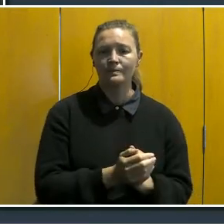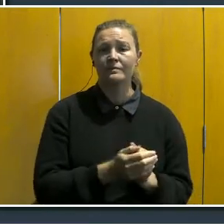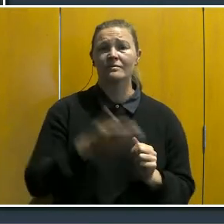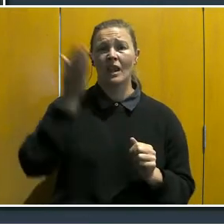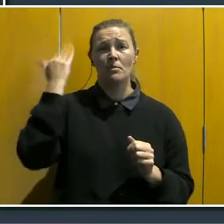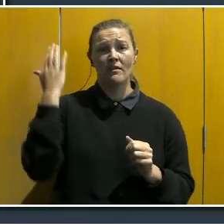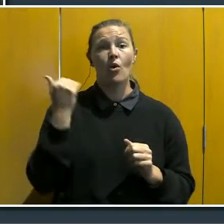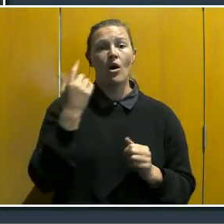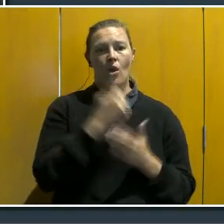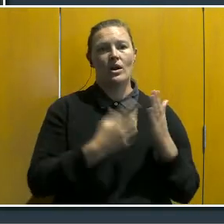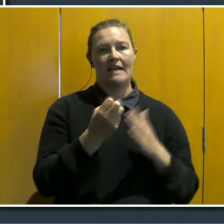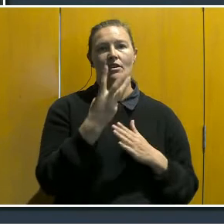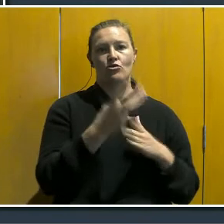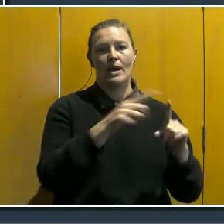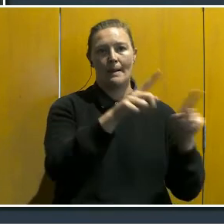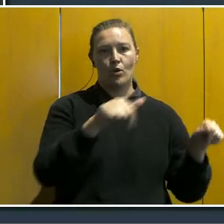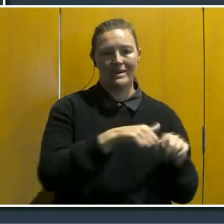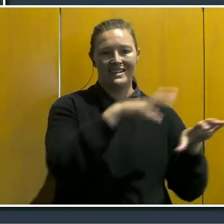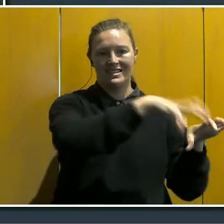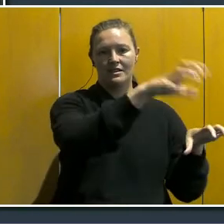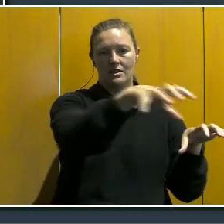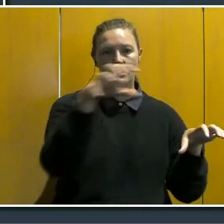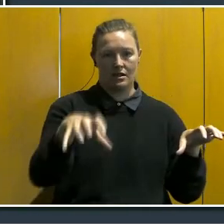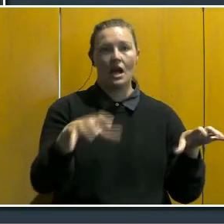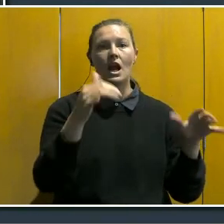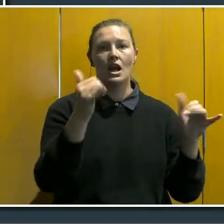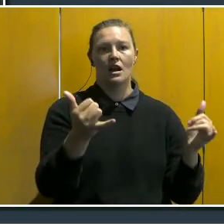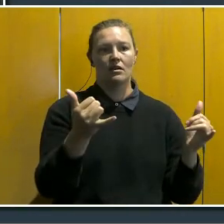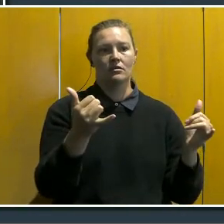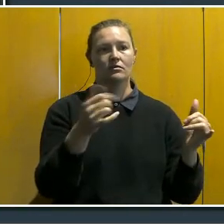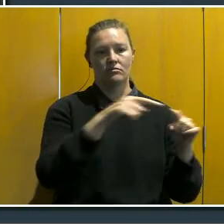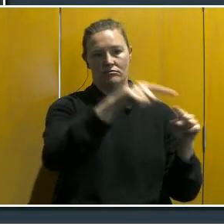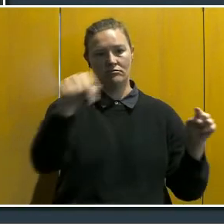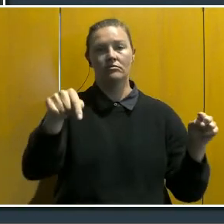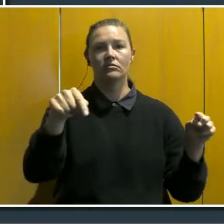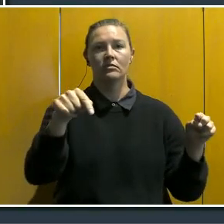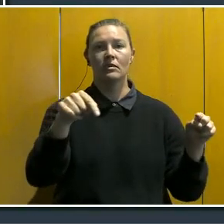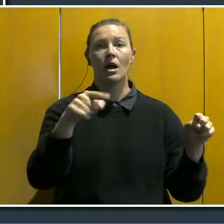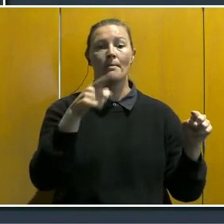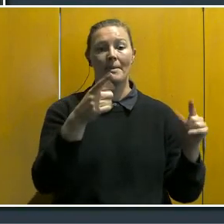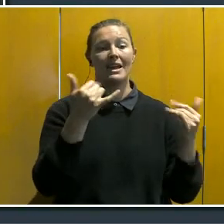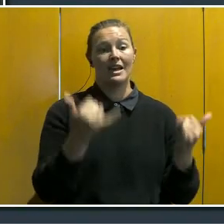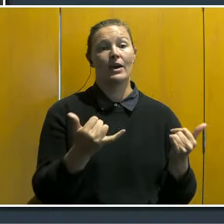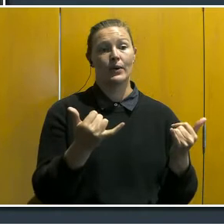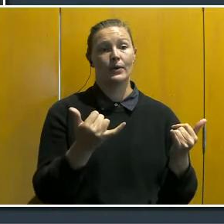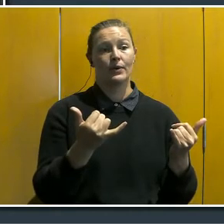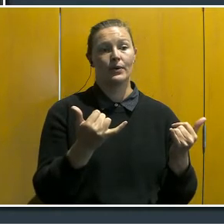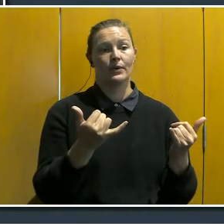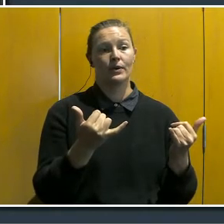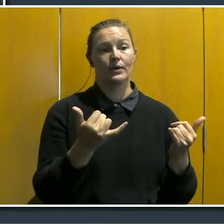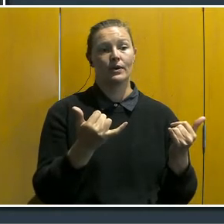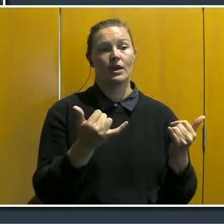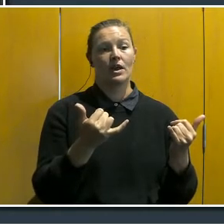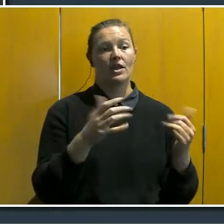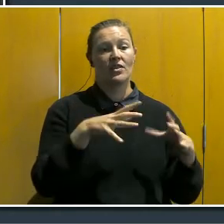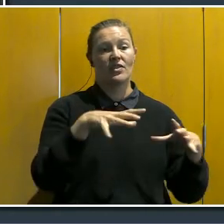Originally, there were just three properties that extended up the hill road, now the city boundary. With the assistance of the then catchment board,